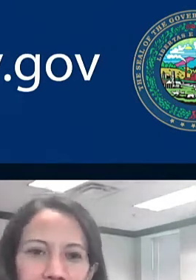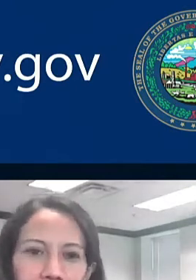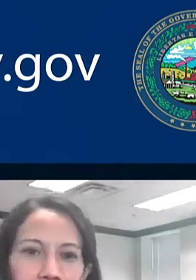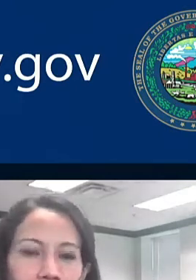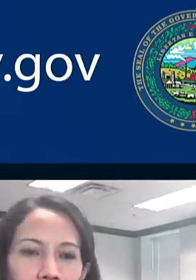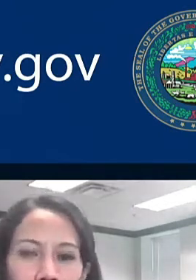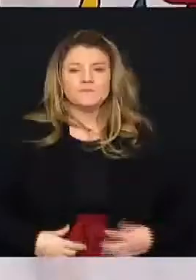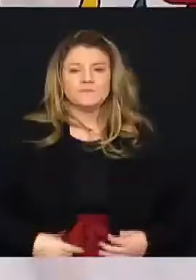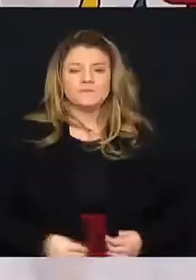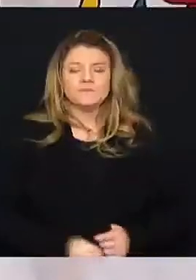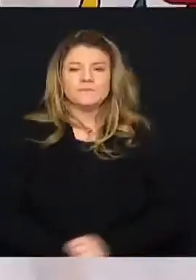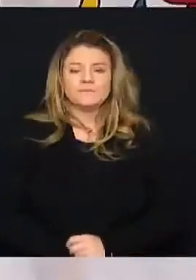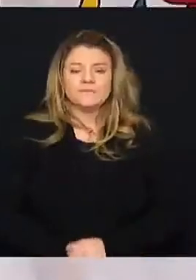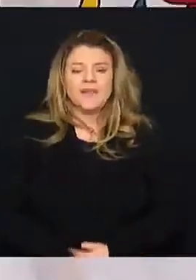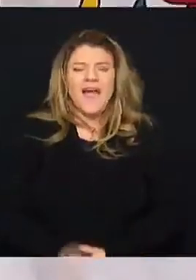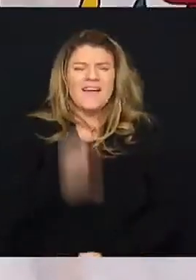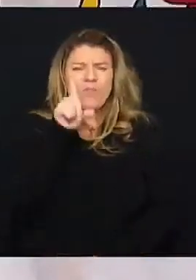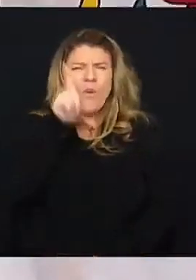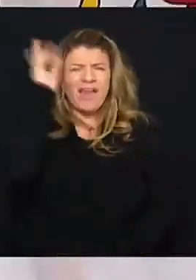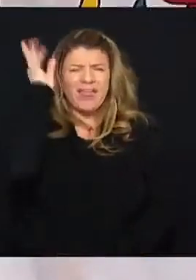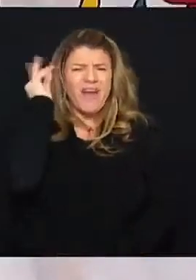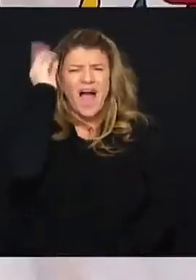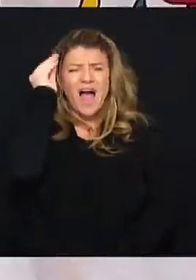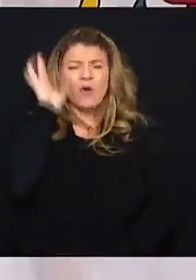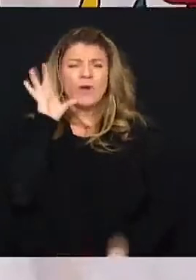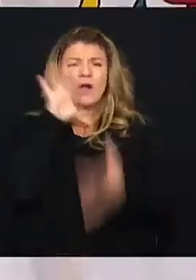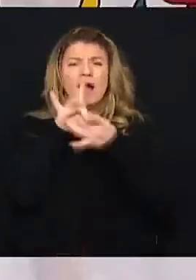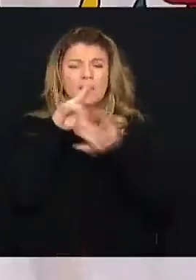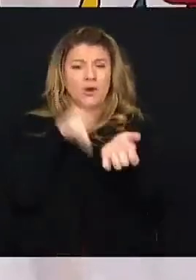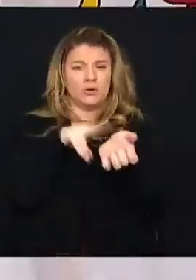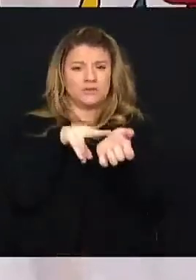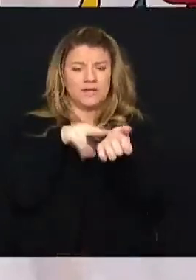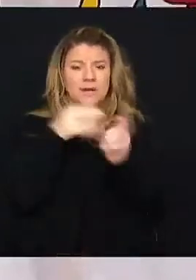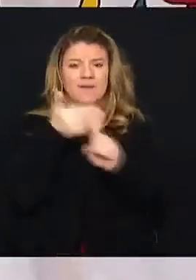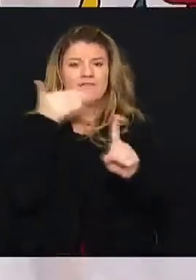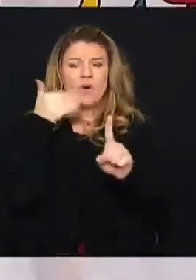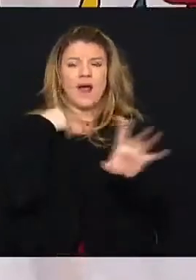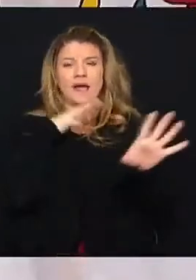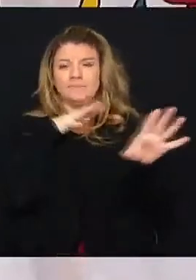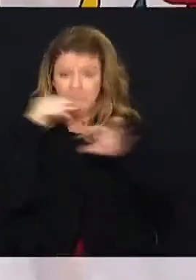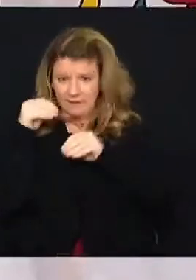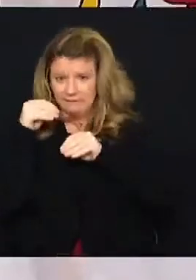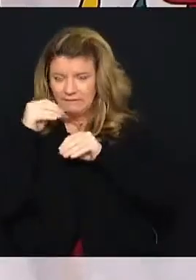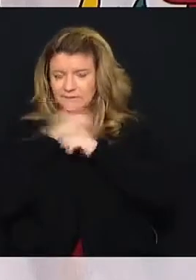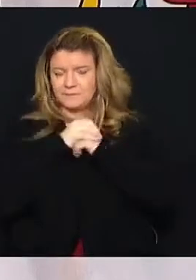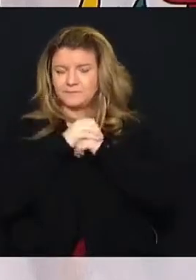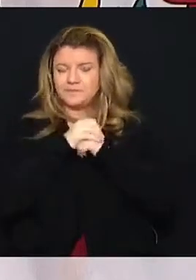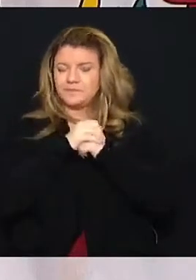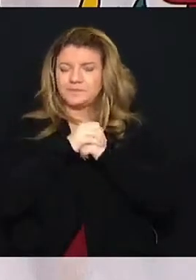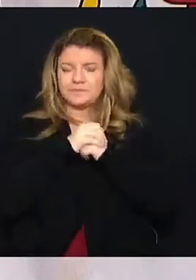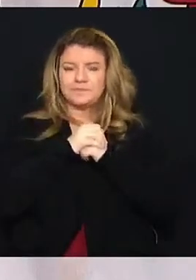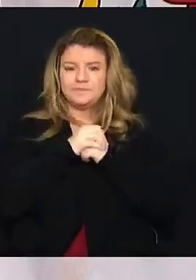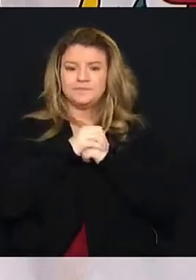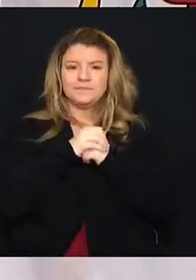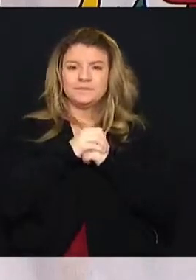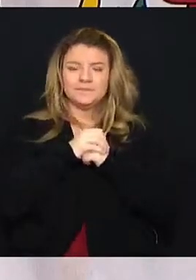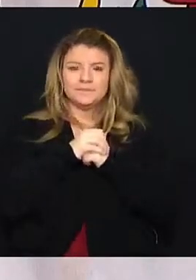Okay, I just have one other thought, you know, in regard to the nursing before we leave that and everything.